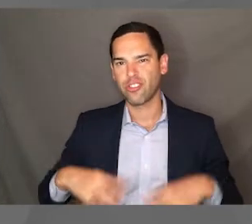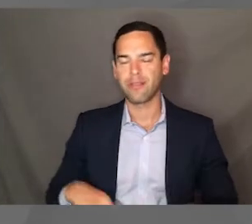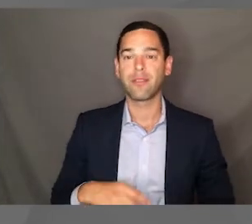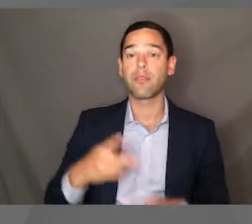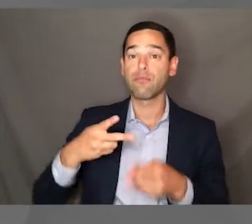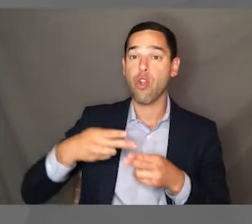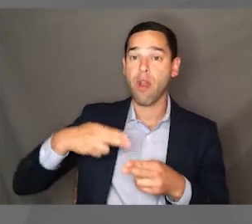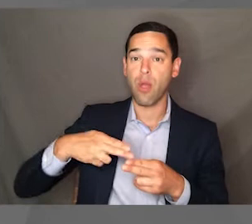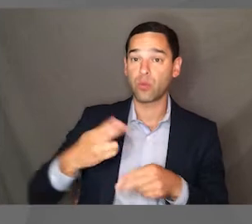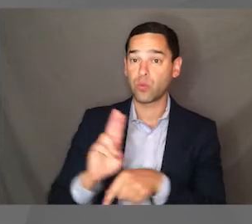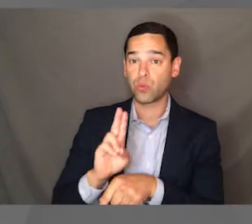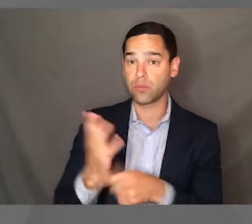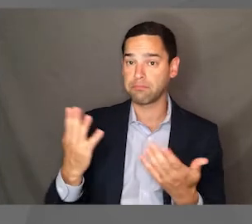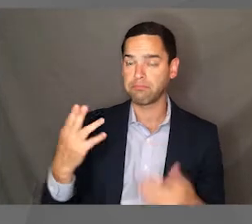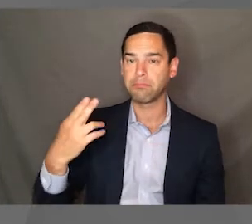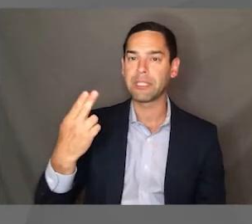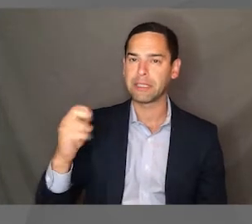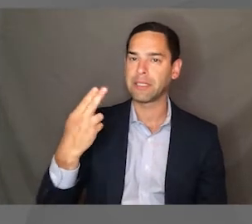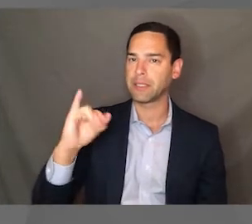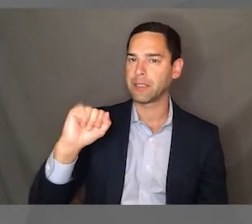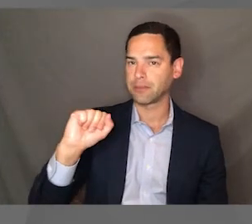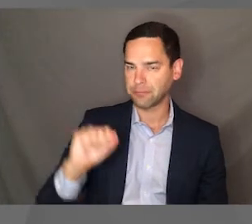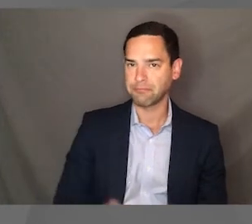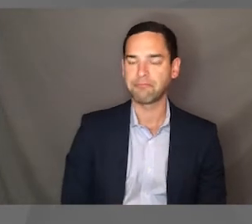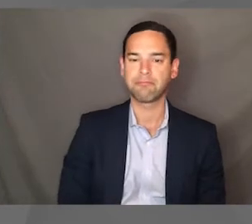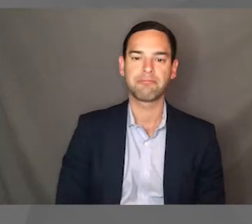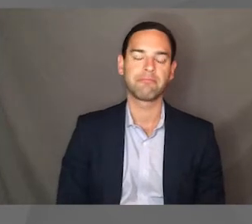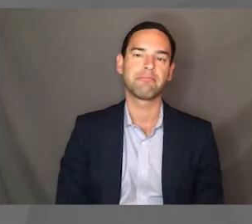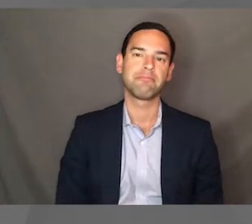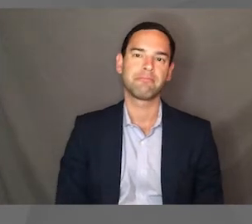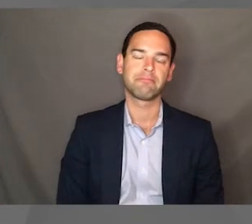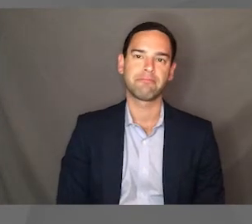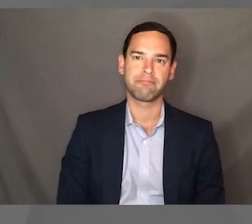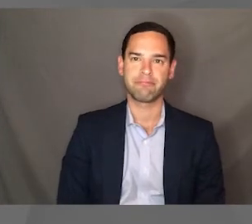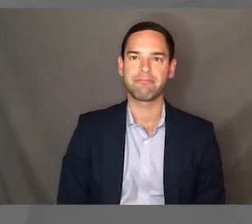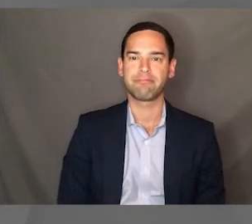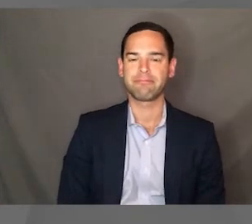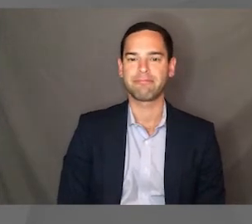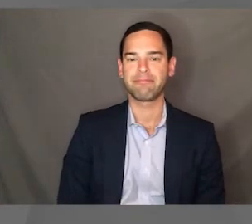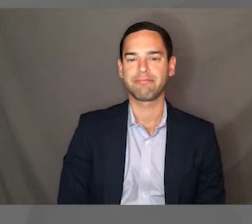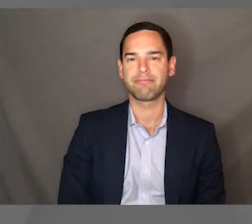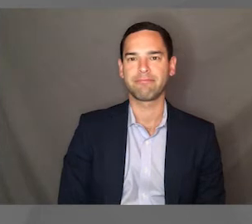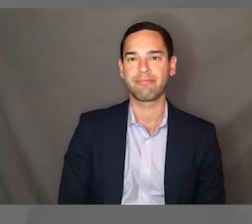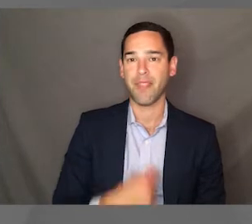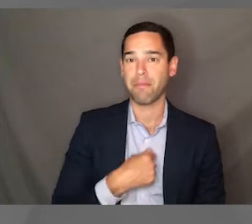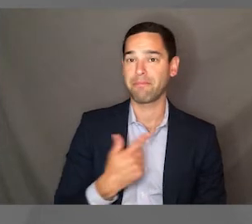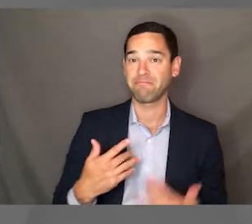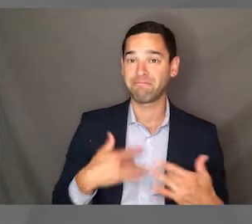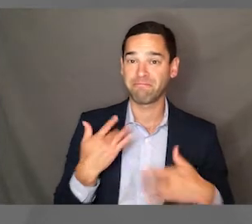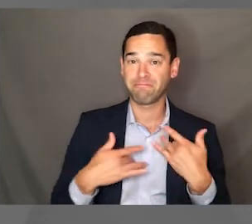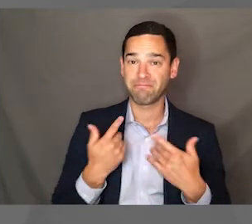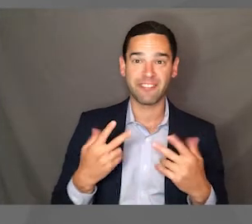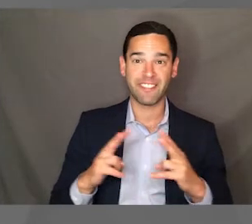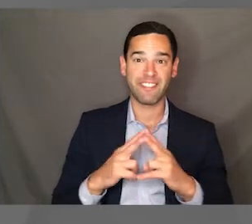are he, his. I am extremely honored and it's a great pleasure